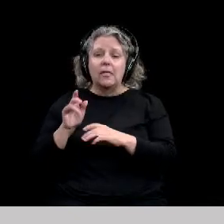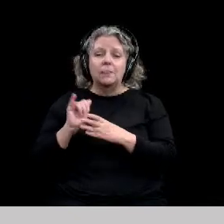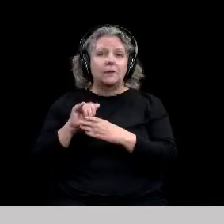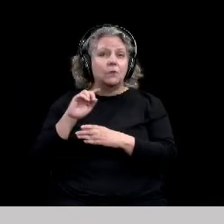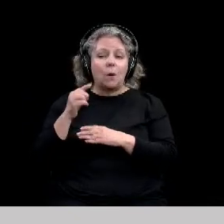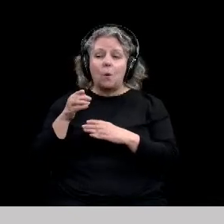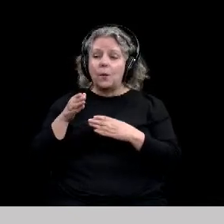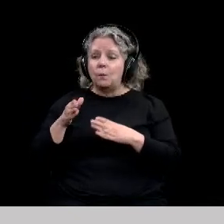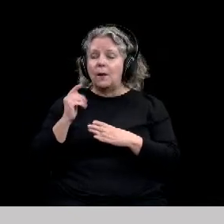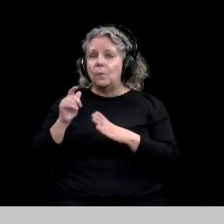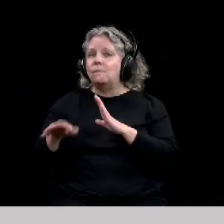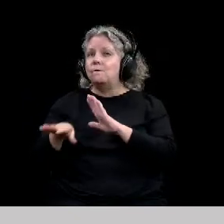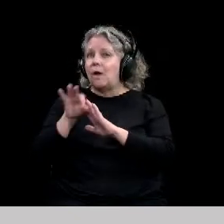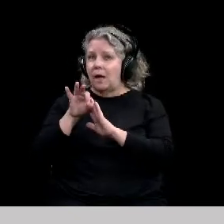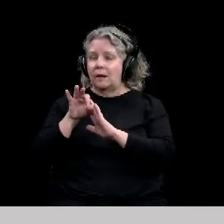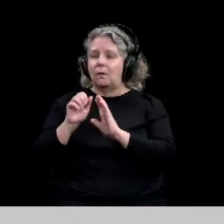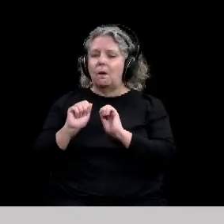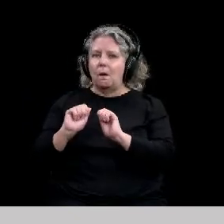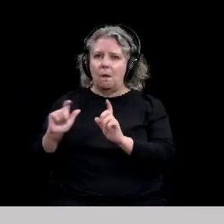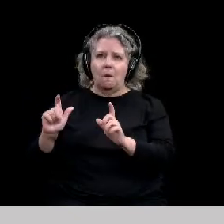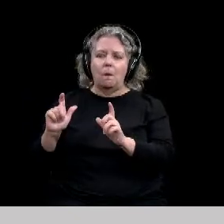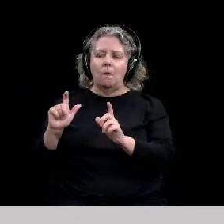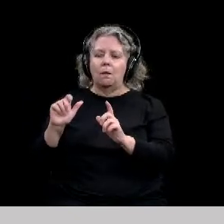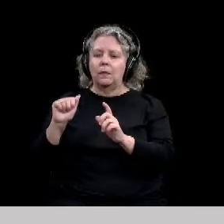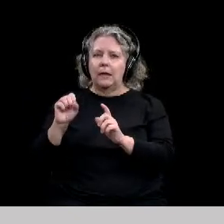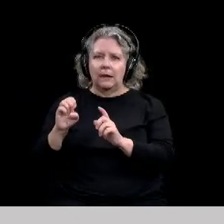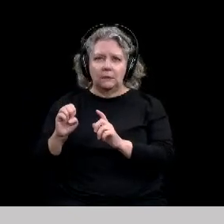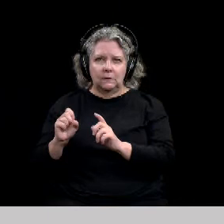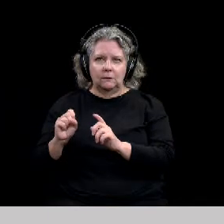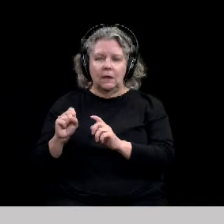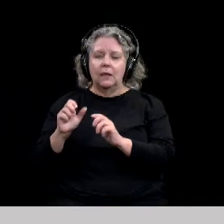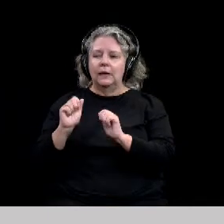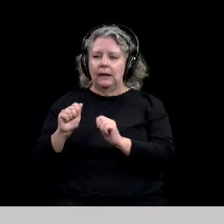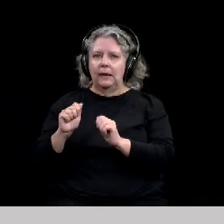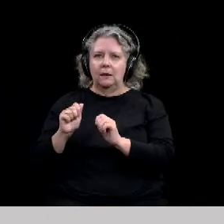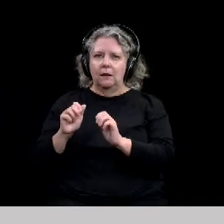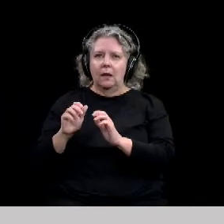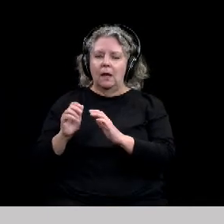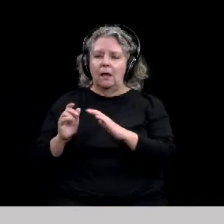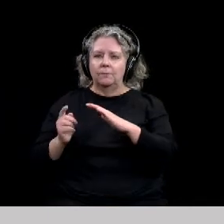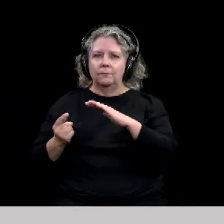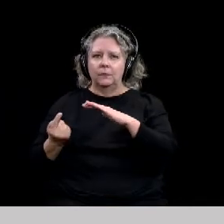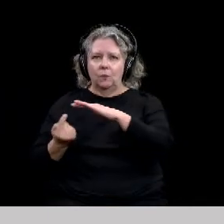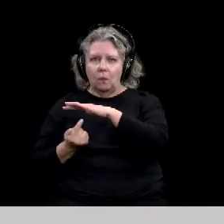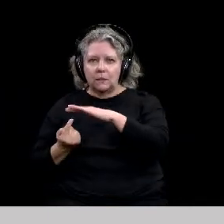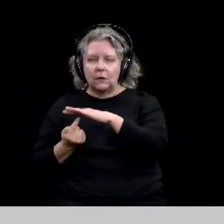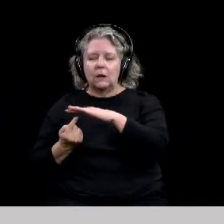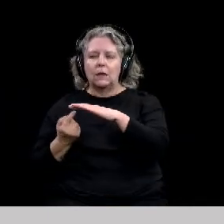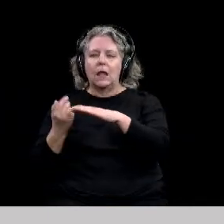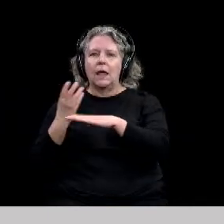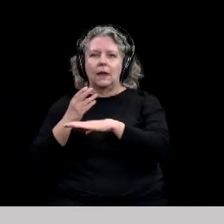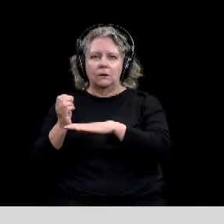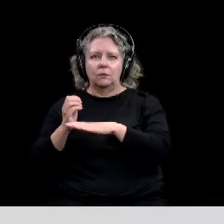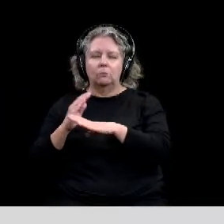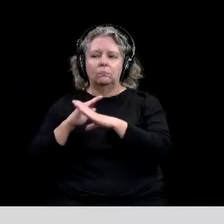that we can isolate and quarantine and stop this virus in its tracks.